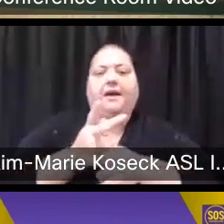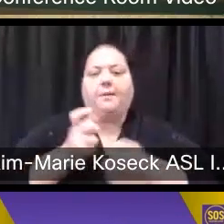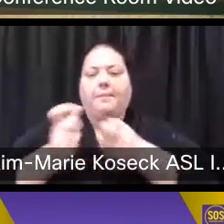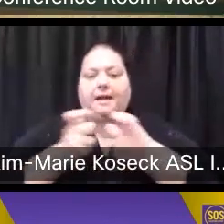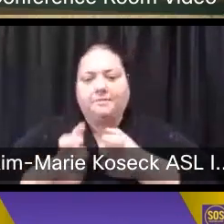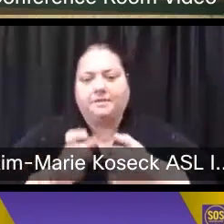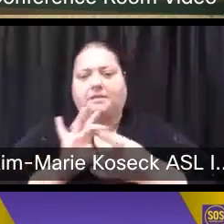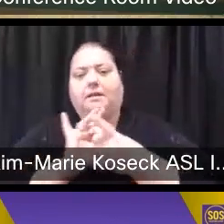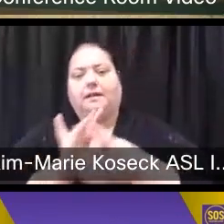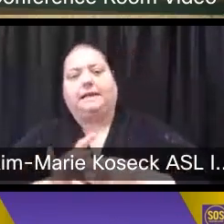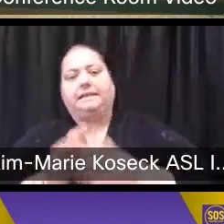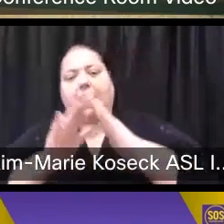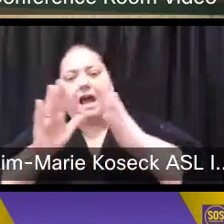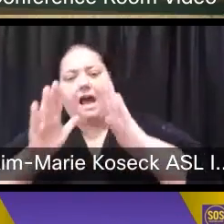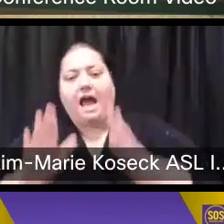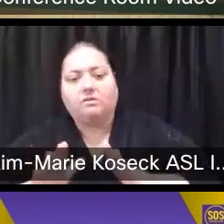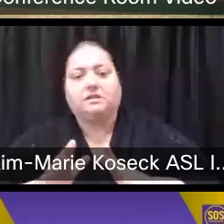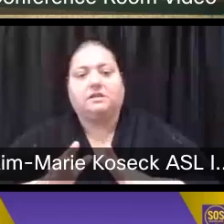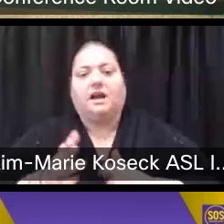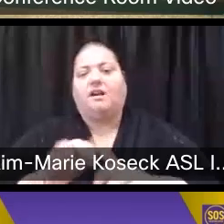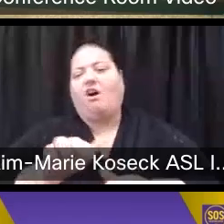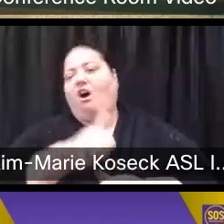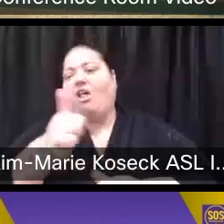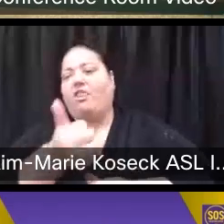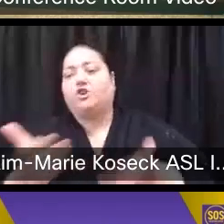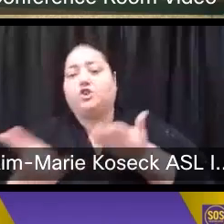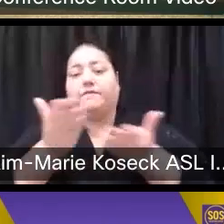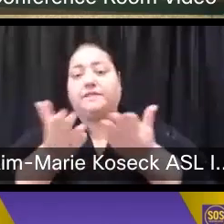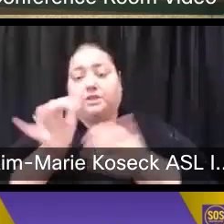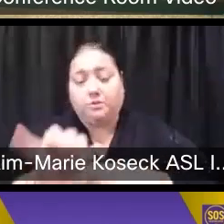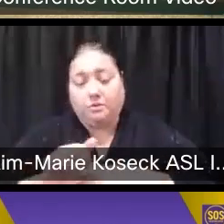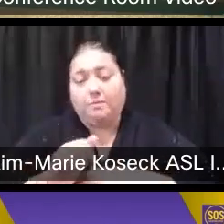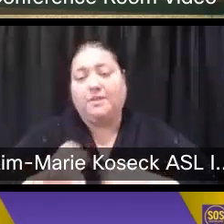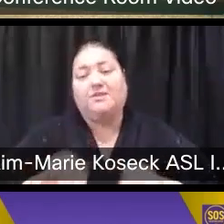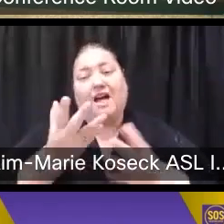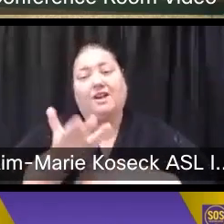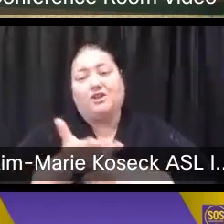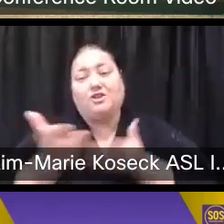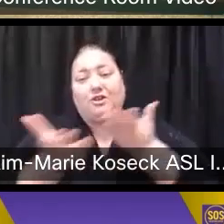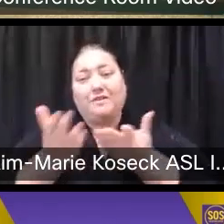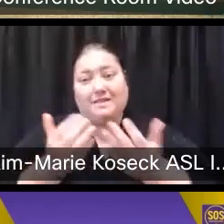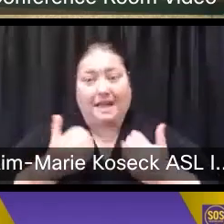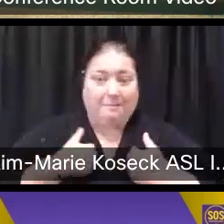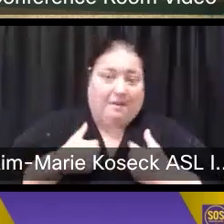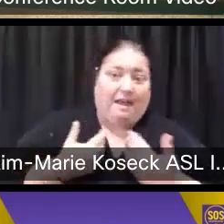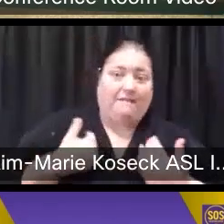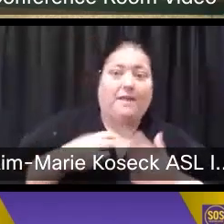to housing and other services. But there's also a lot of services happening in the